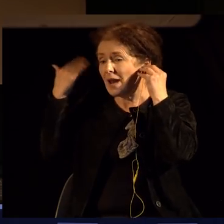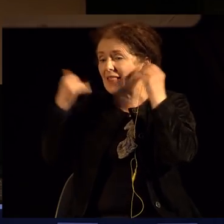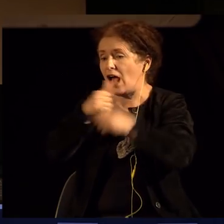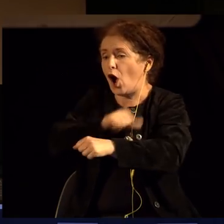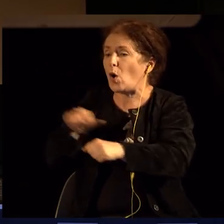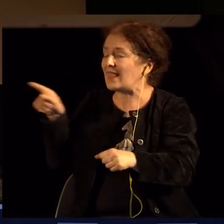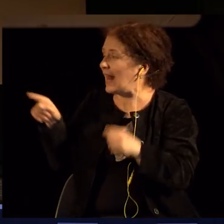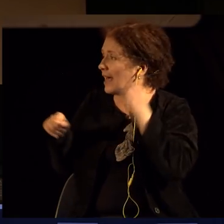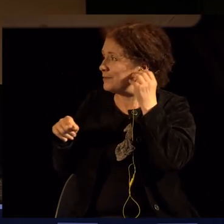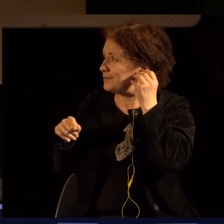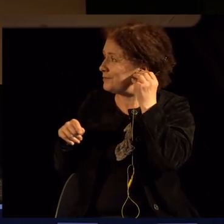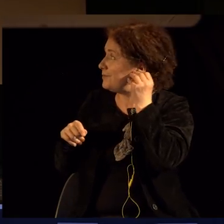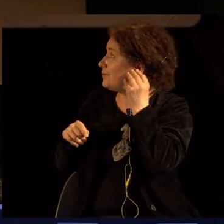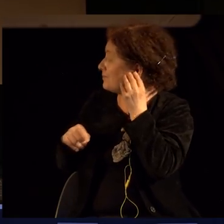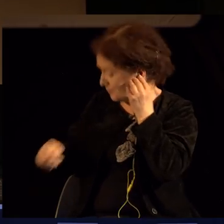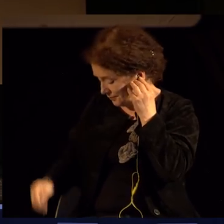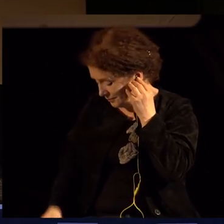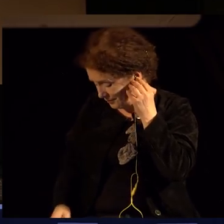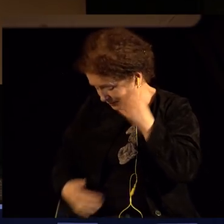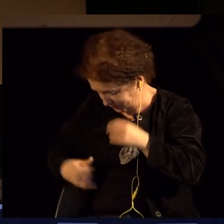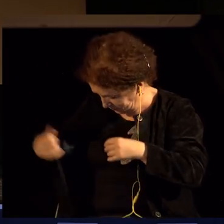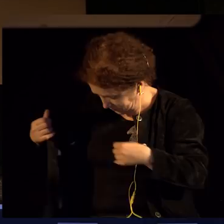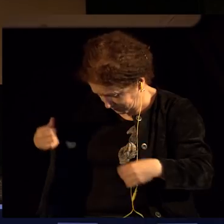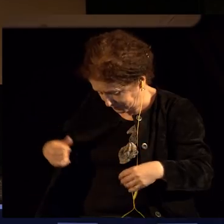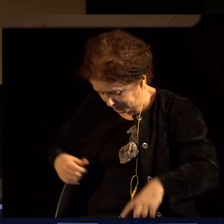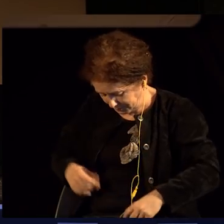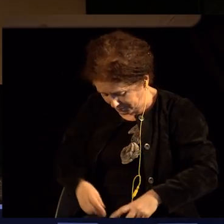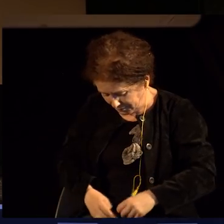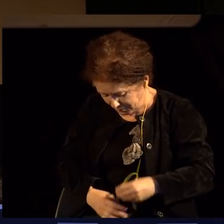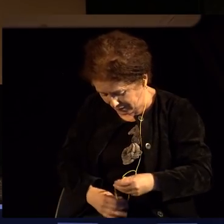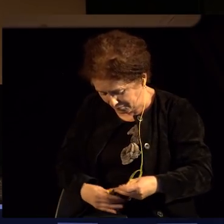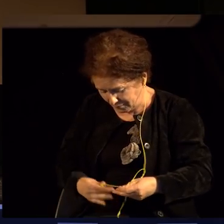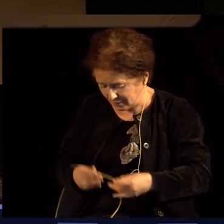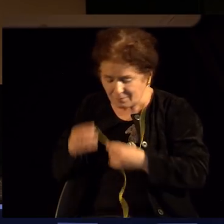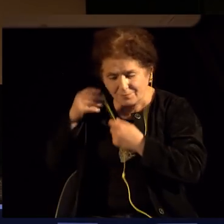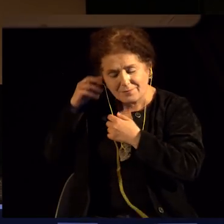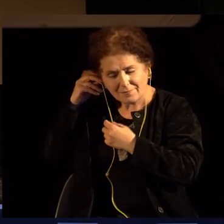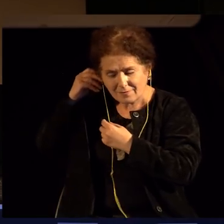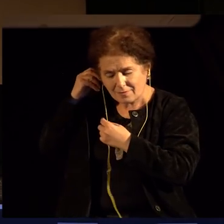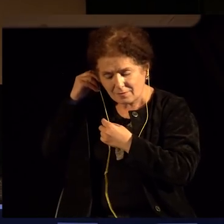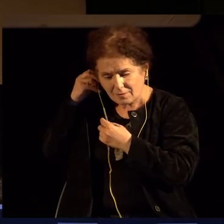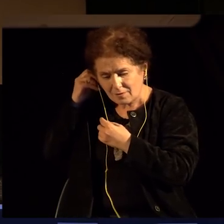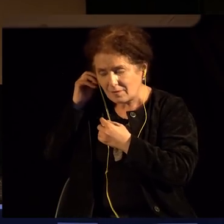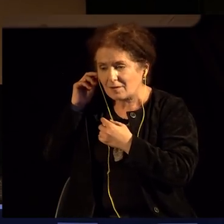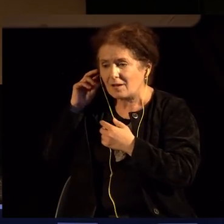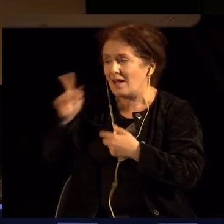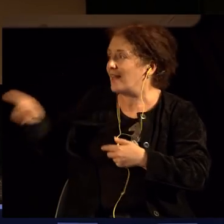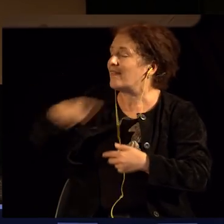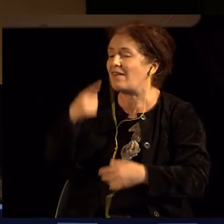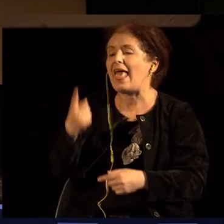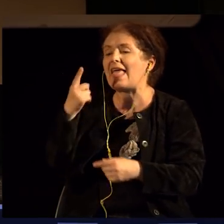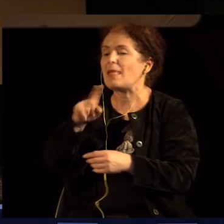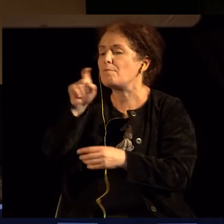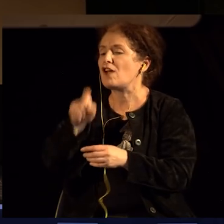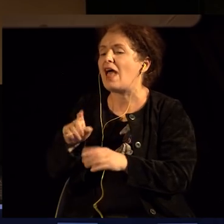And she asked a question on this stage, is pleasure a luxury, or is it a crucial part of comprehensive